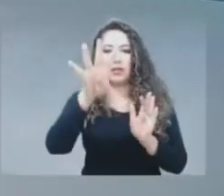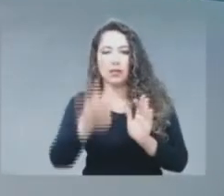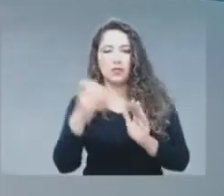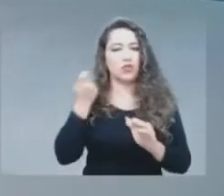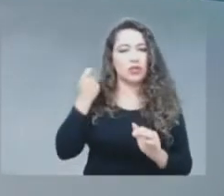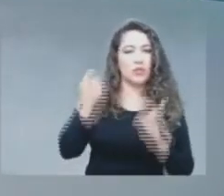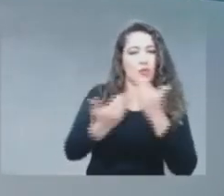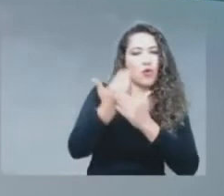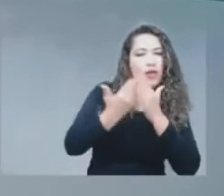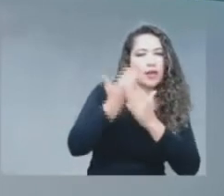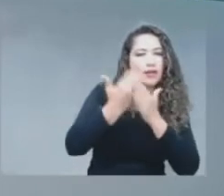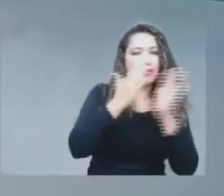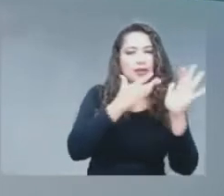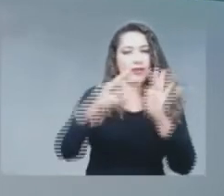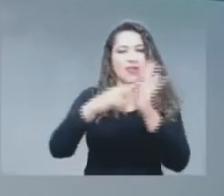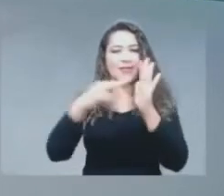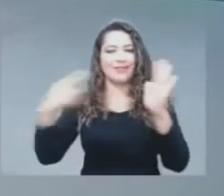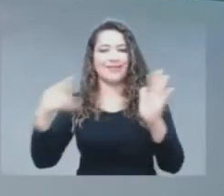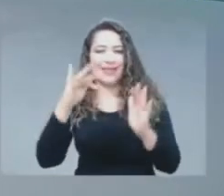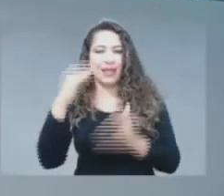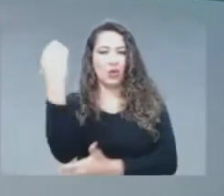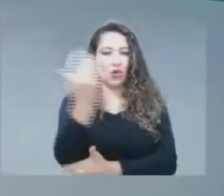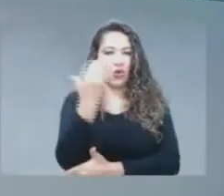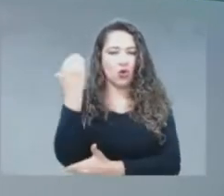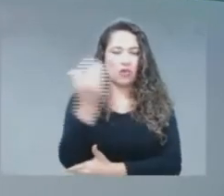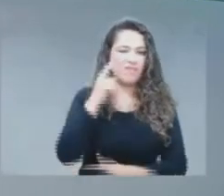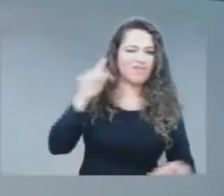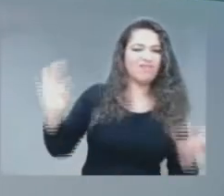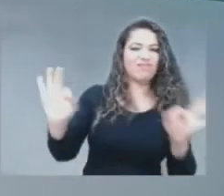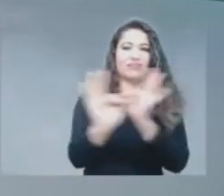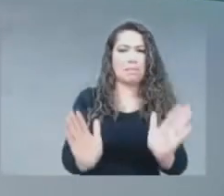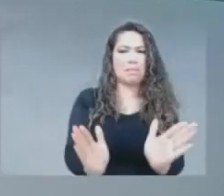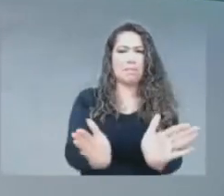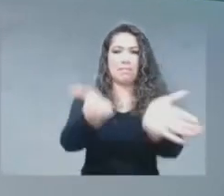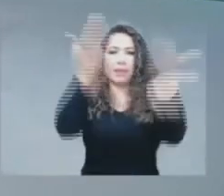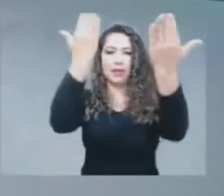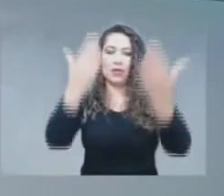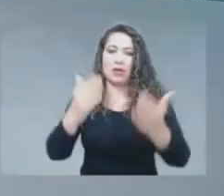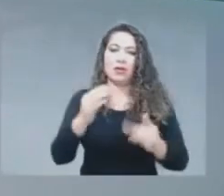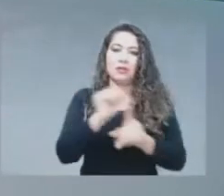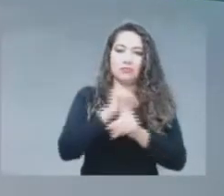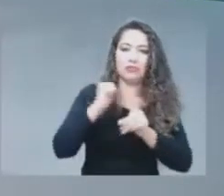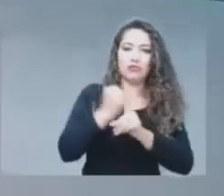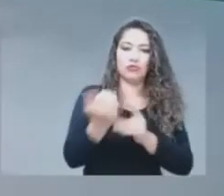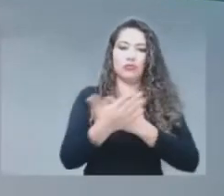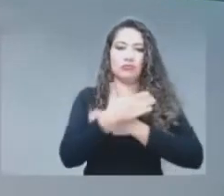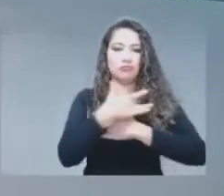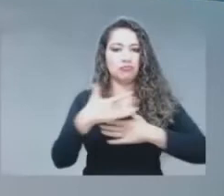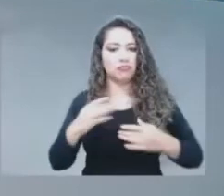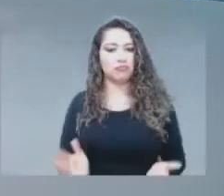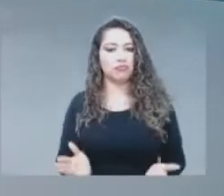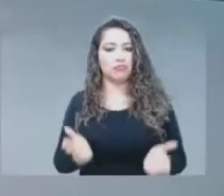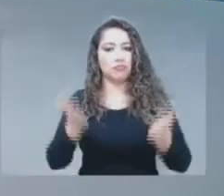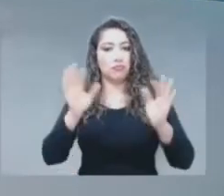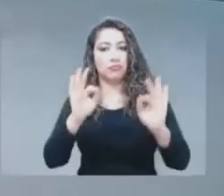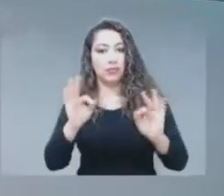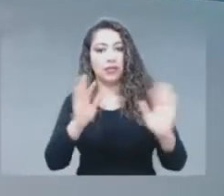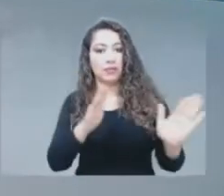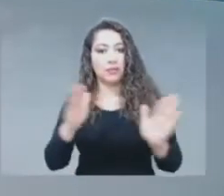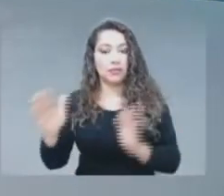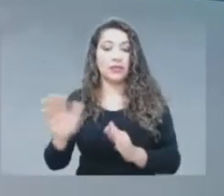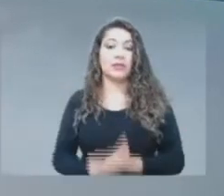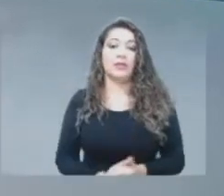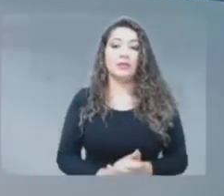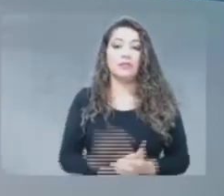1978 of 2021 to modernize the TIC actually focus there on improving and leveraging the